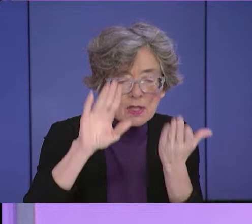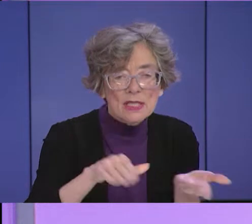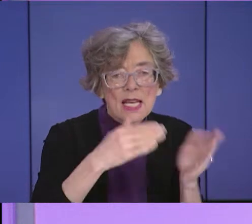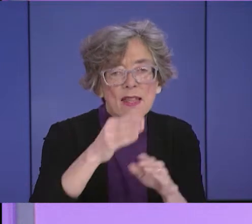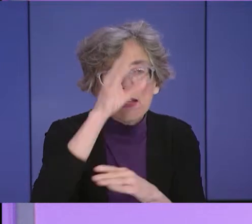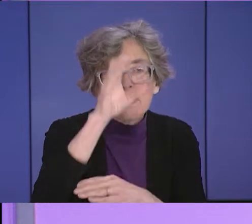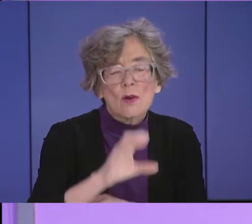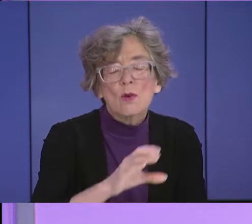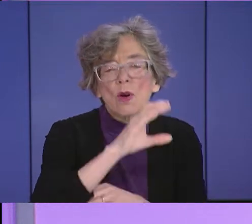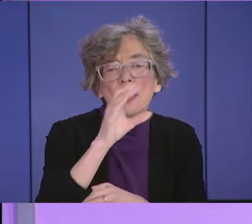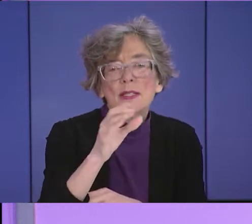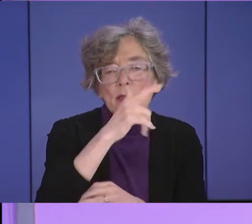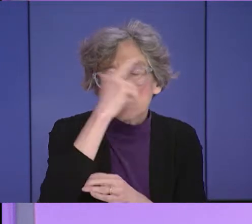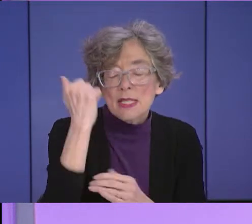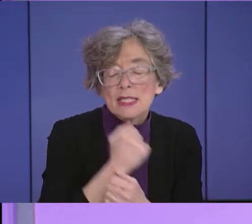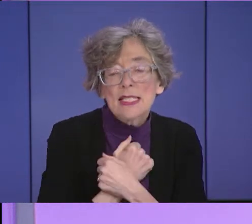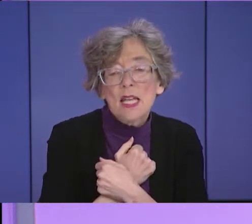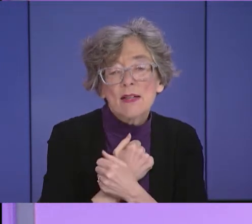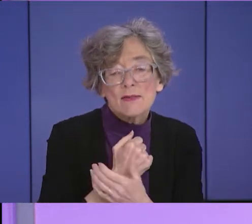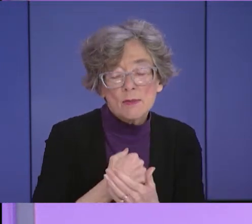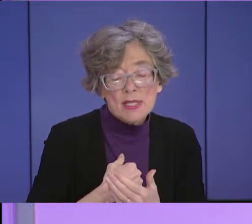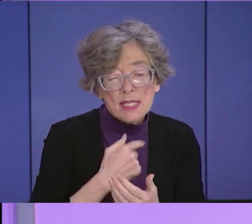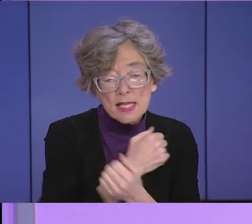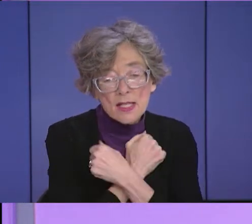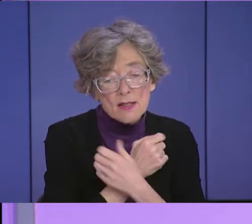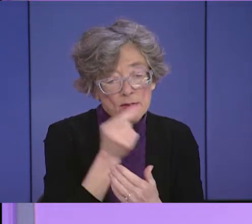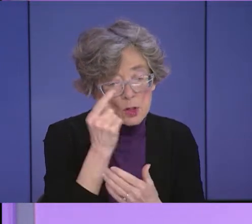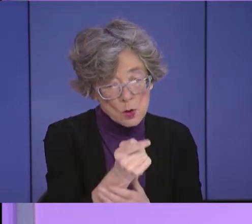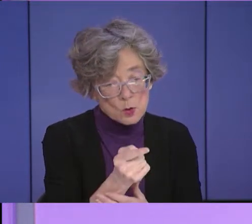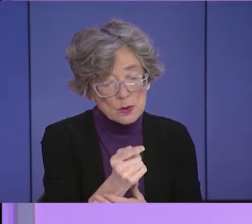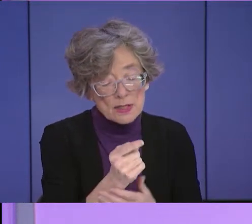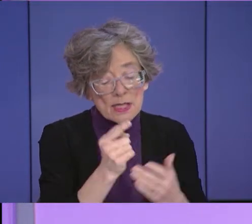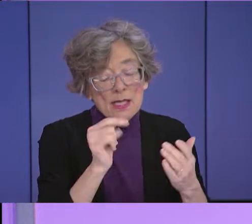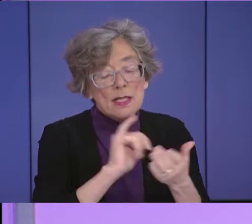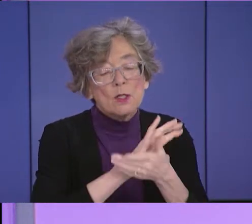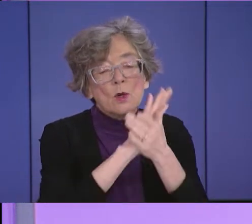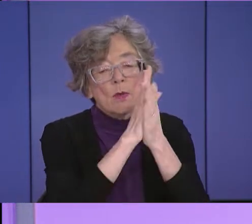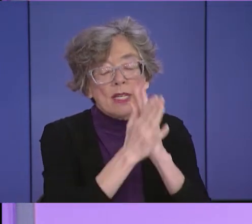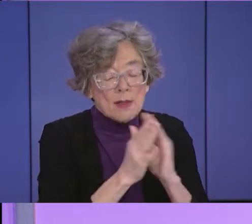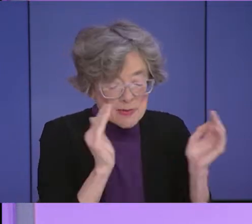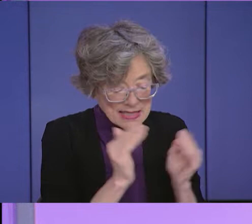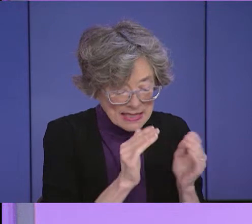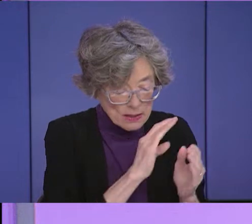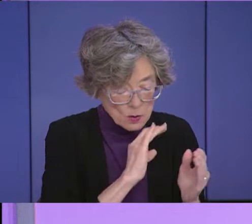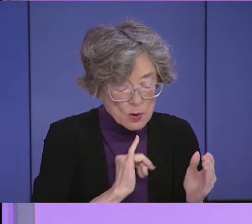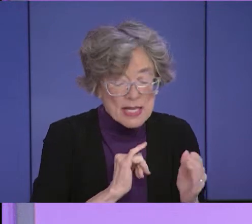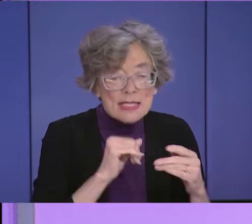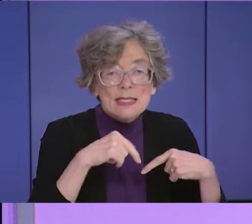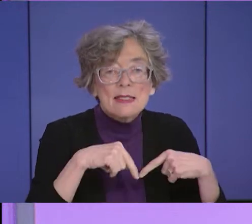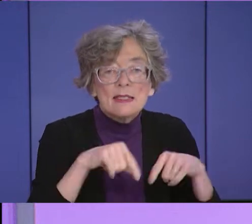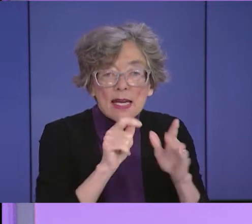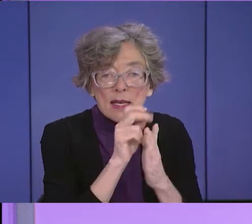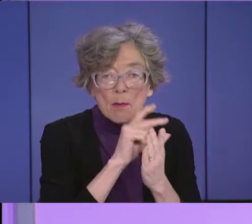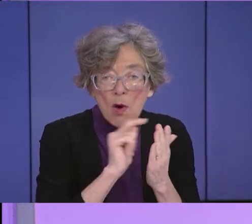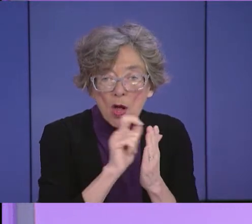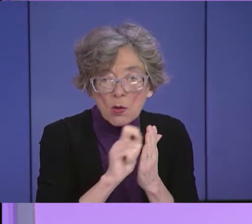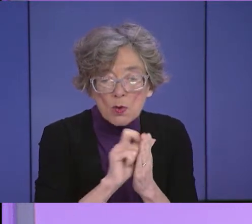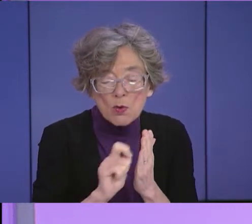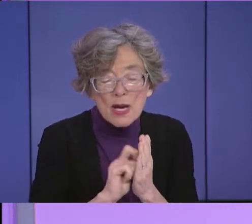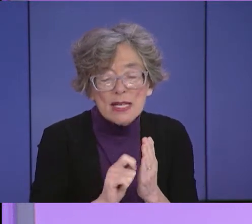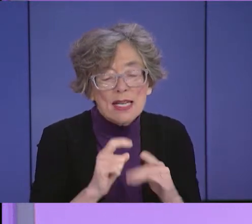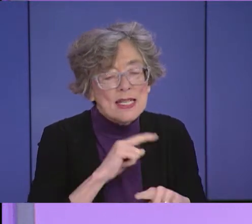cross out of a love for me and for you. So to become little Christs, as Paul would say, doesn't